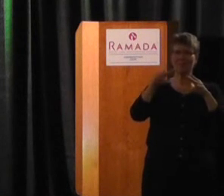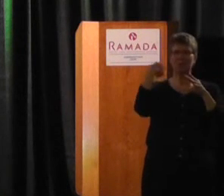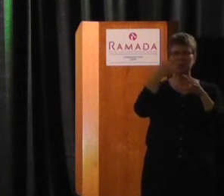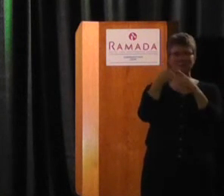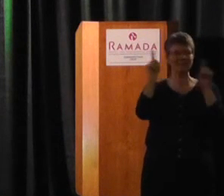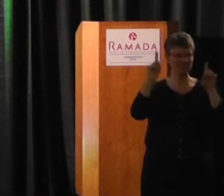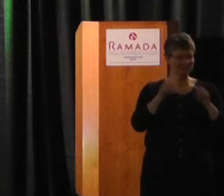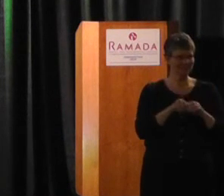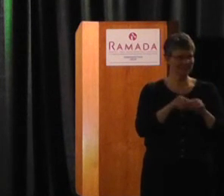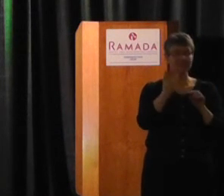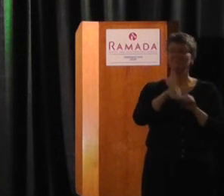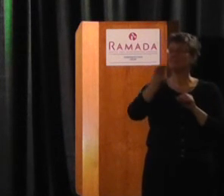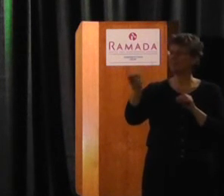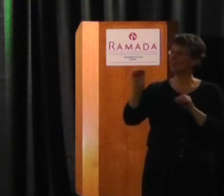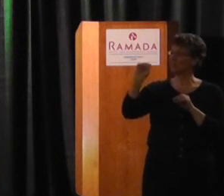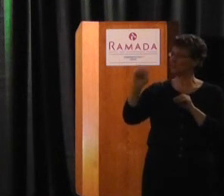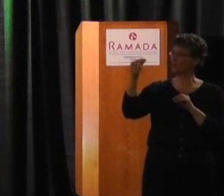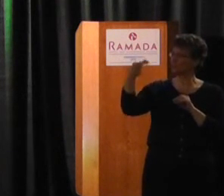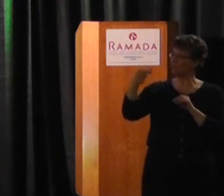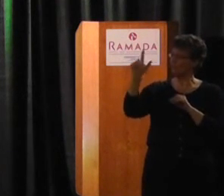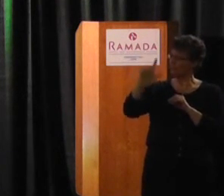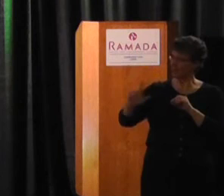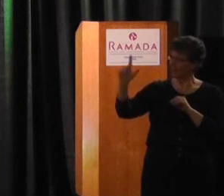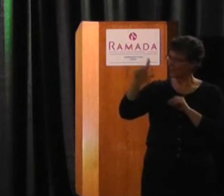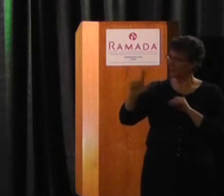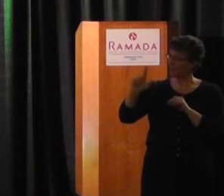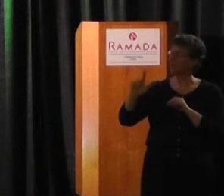Library, where we ran a workshop for students on how to make their own plastic figures.